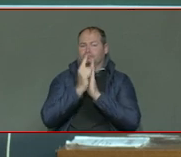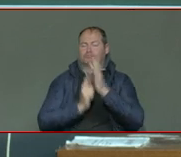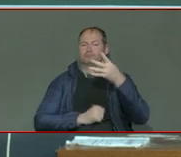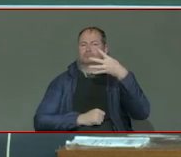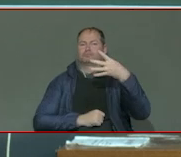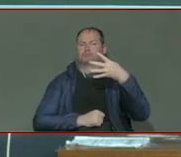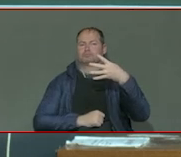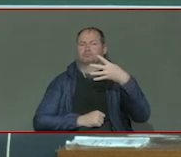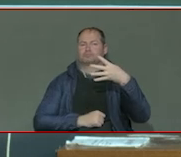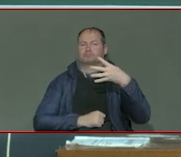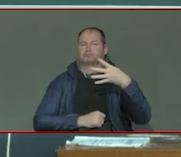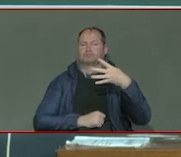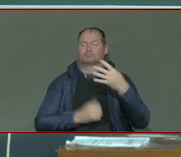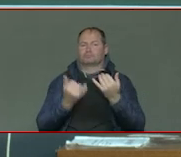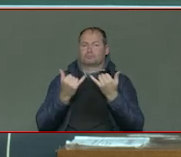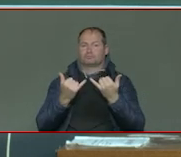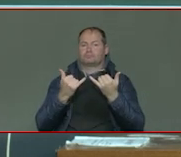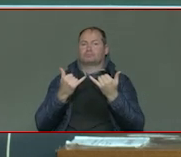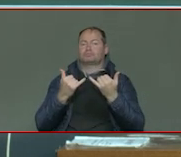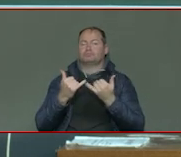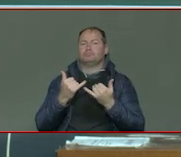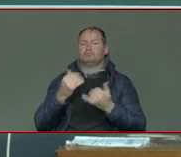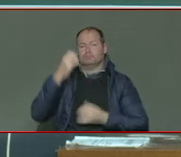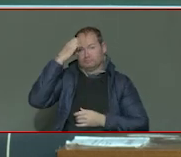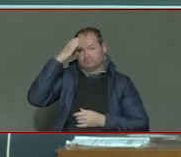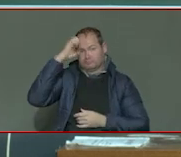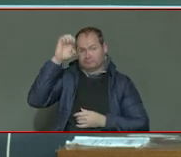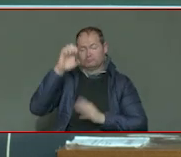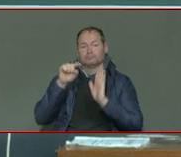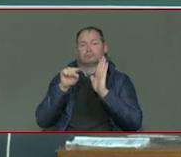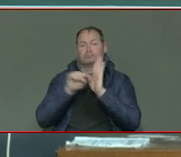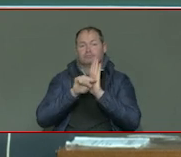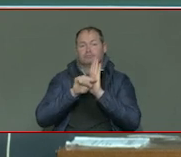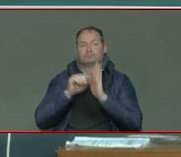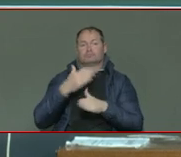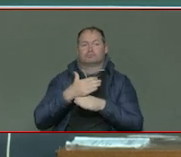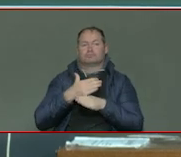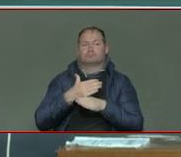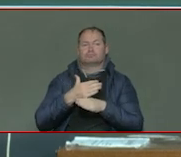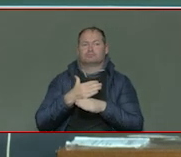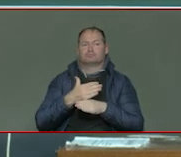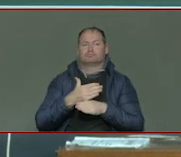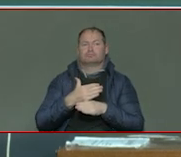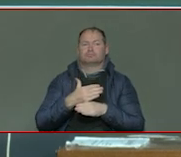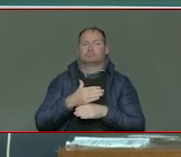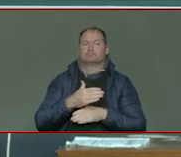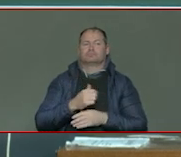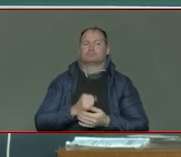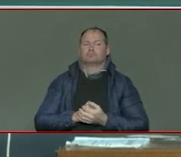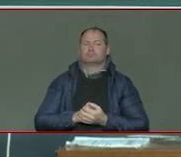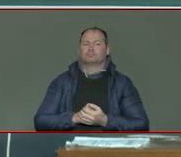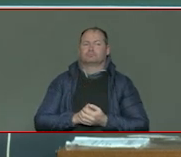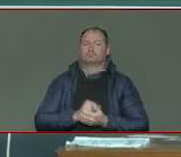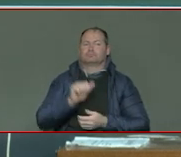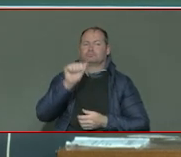things. When we're working with negative exponents, we say a to the power of m. If I take that